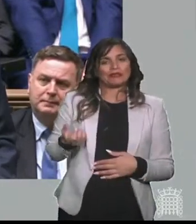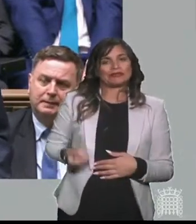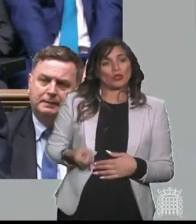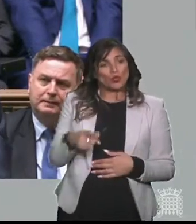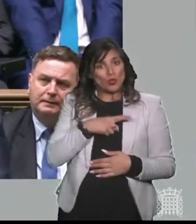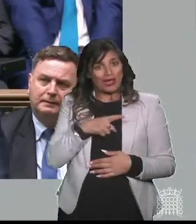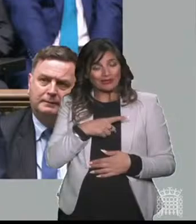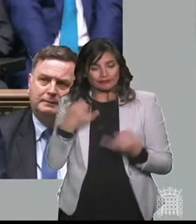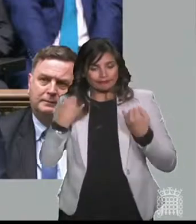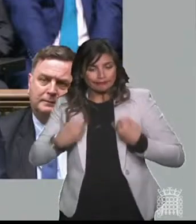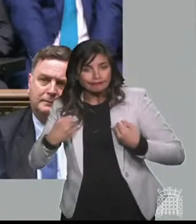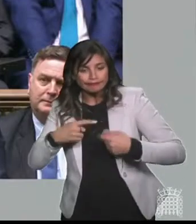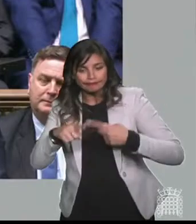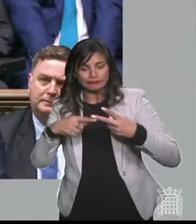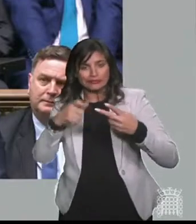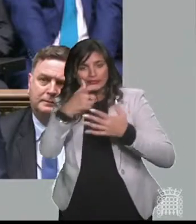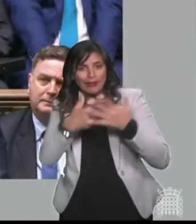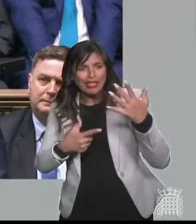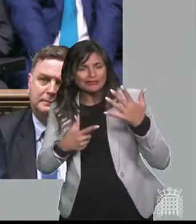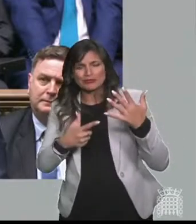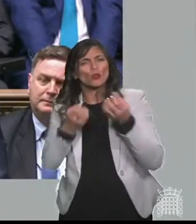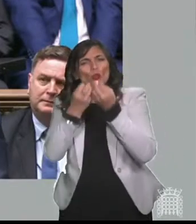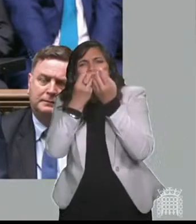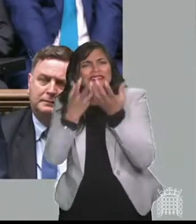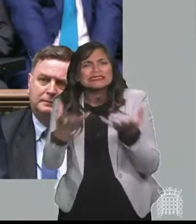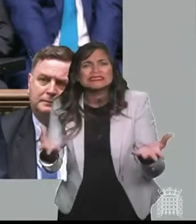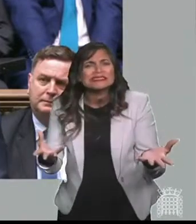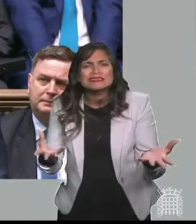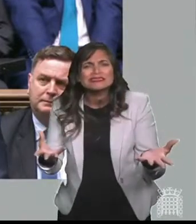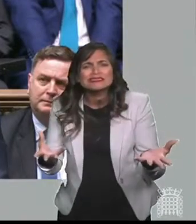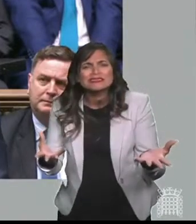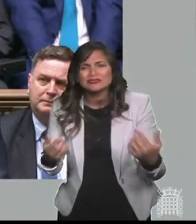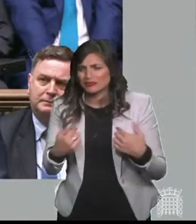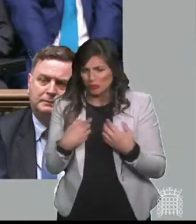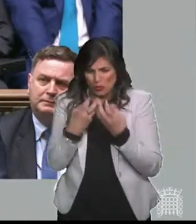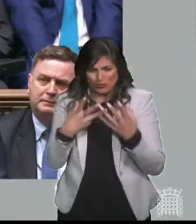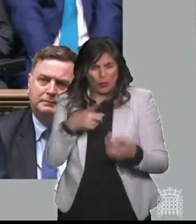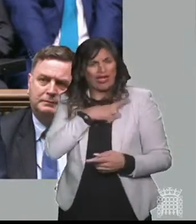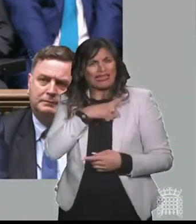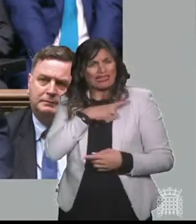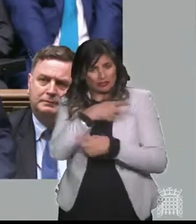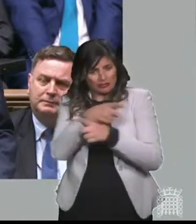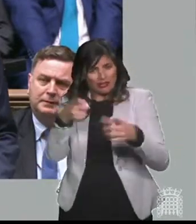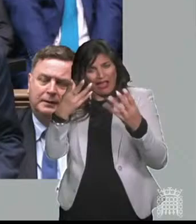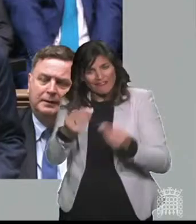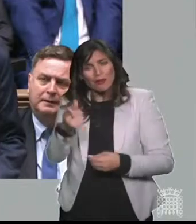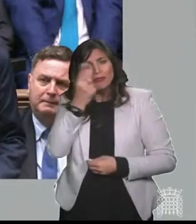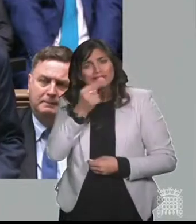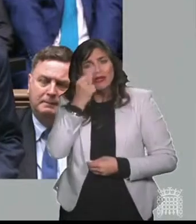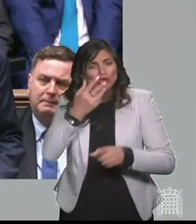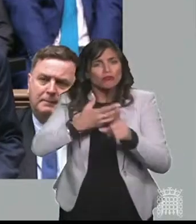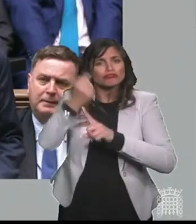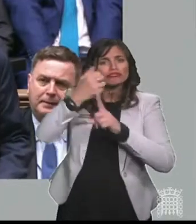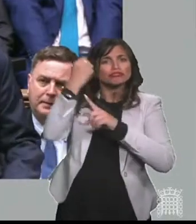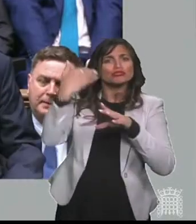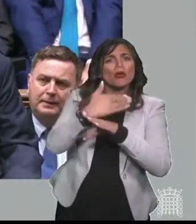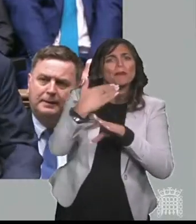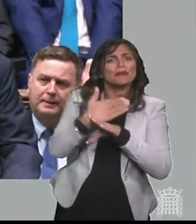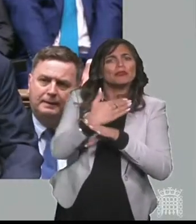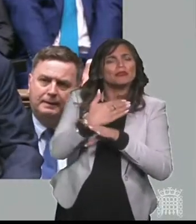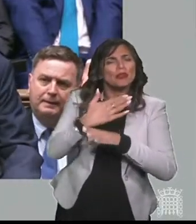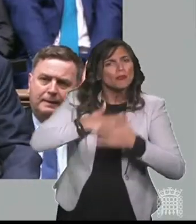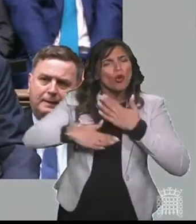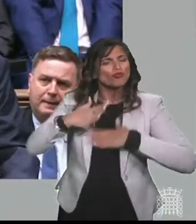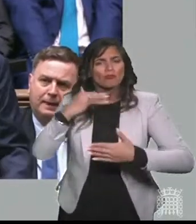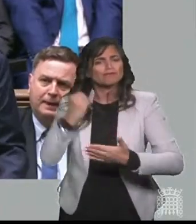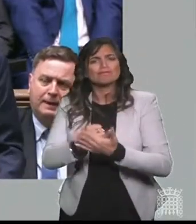That waste of potential is wrong economically and wrong morally. So with the Secretary of State for Work and